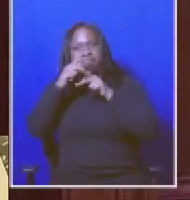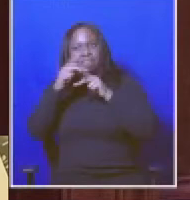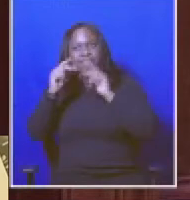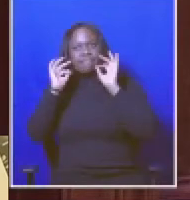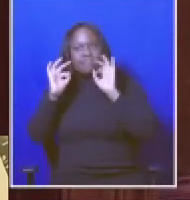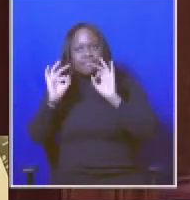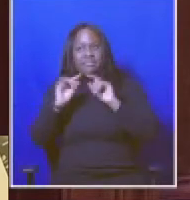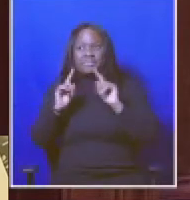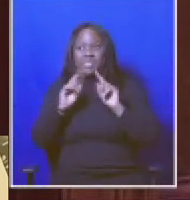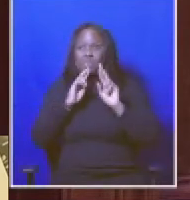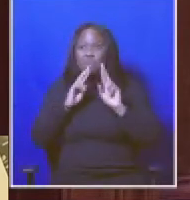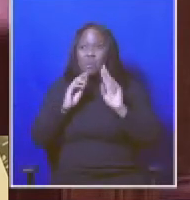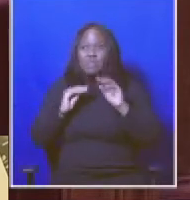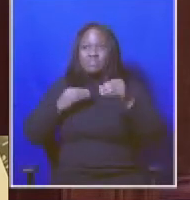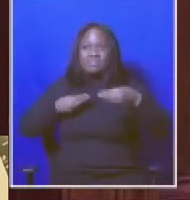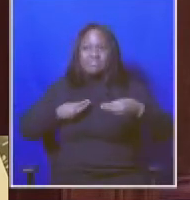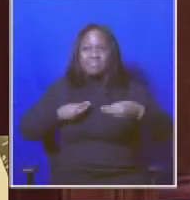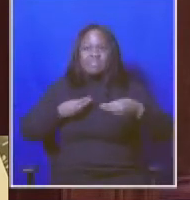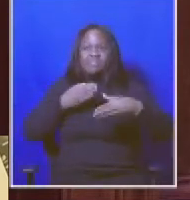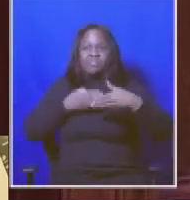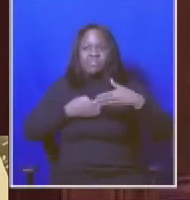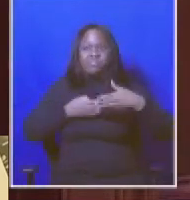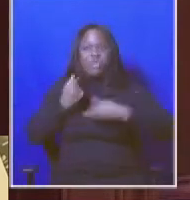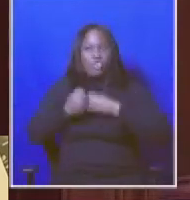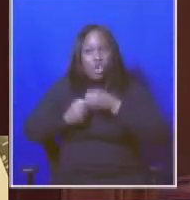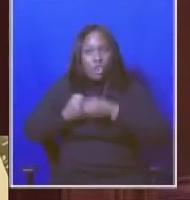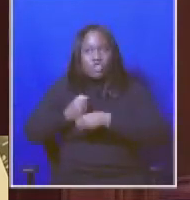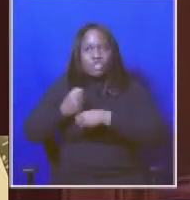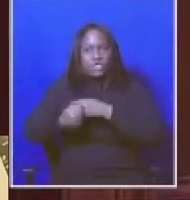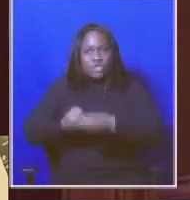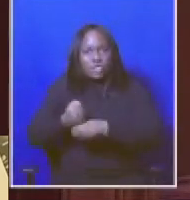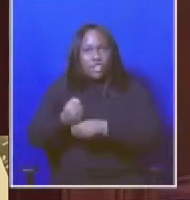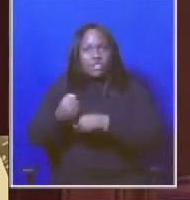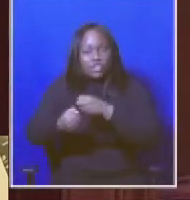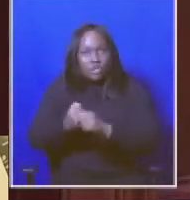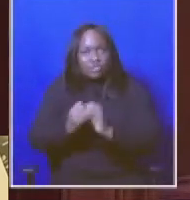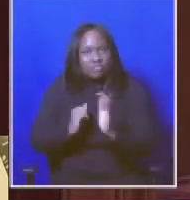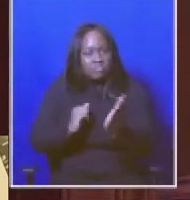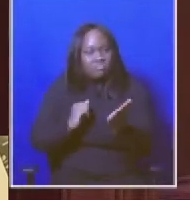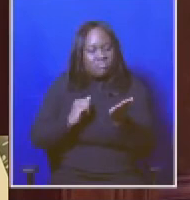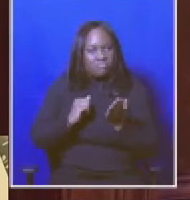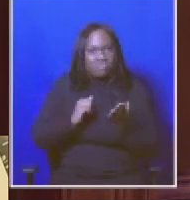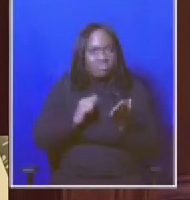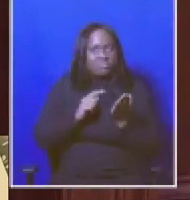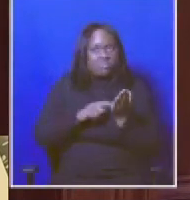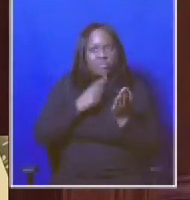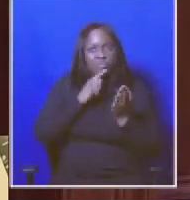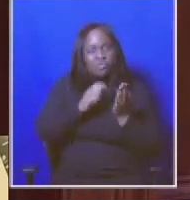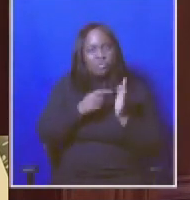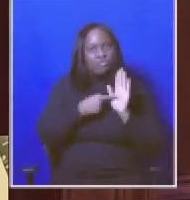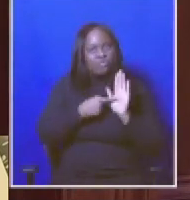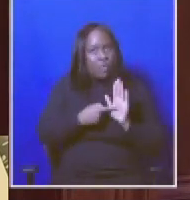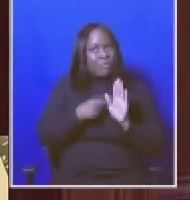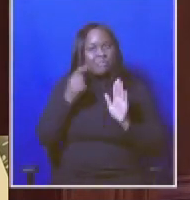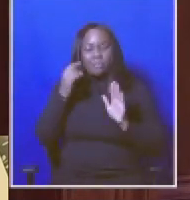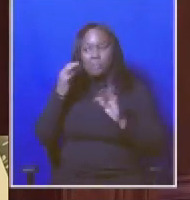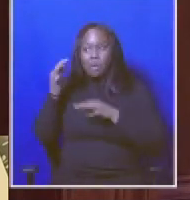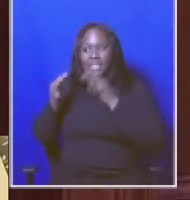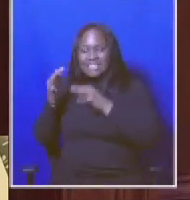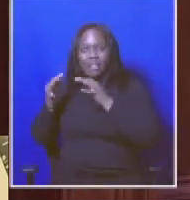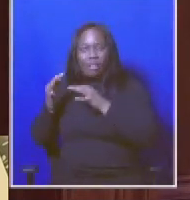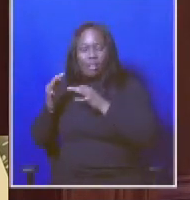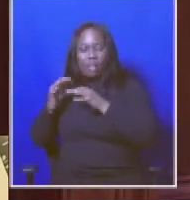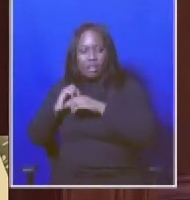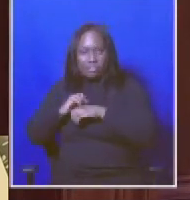been receiving for the past few years now, it's evident that political interference is one of the